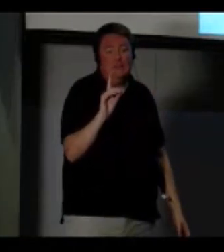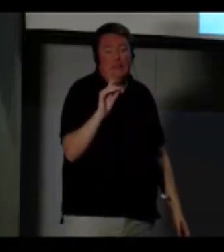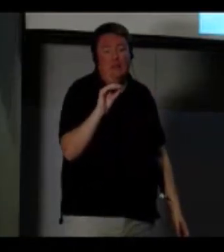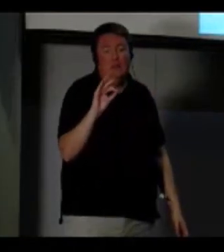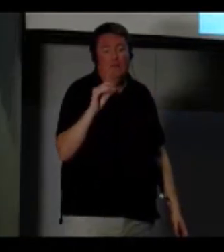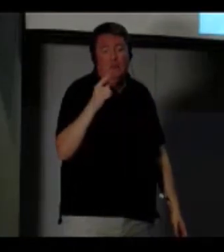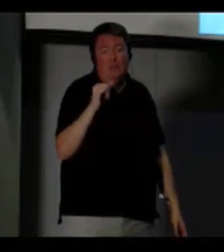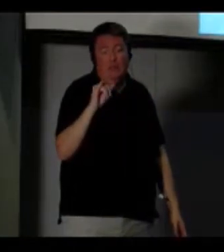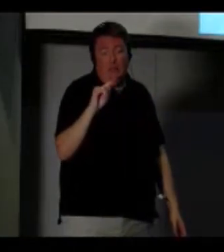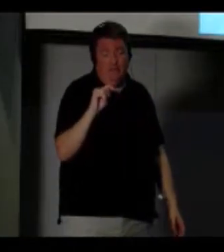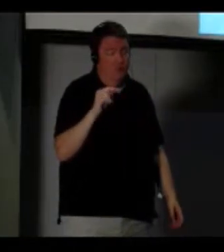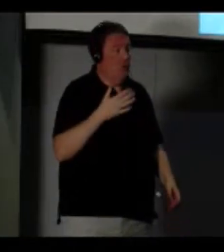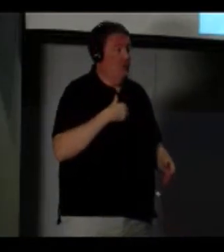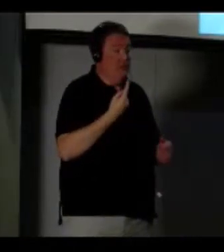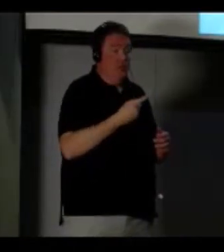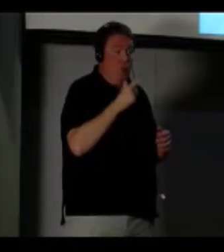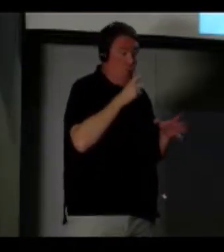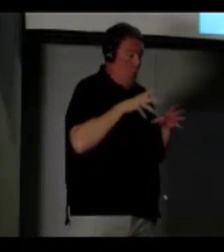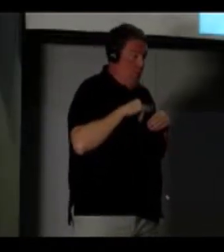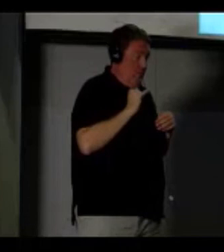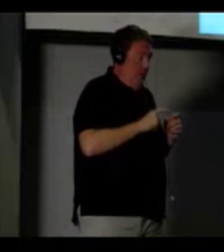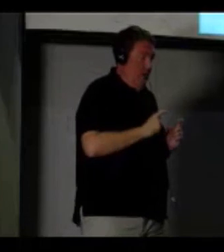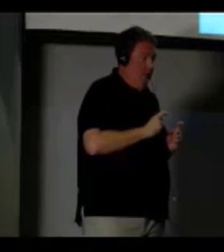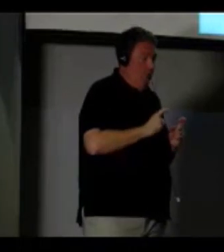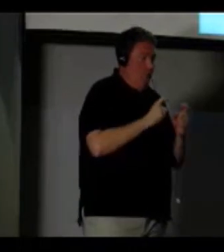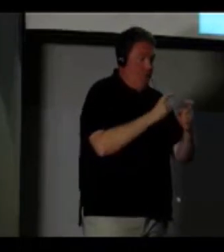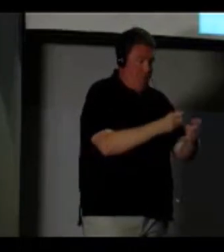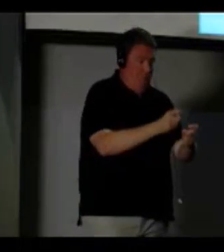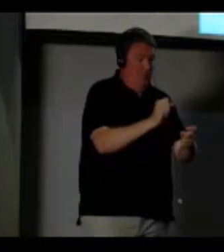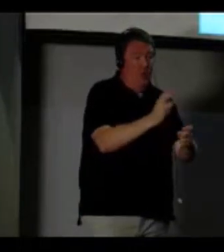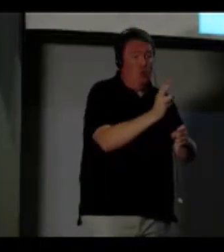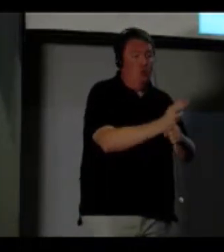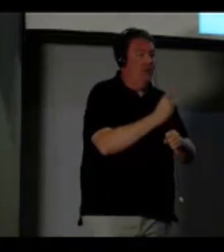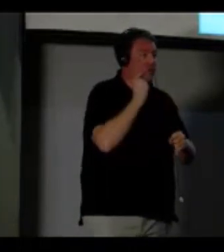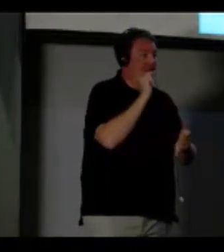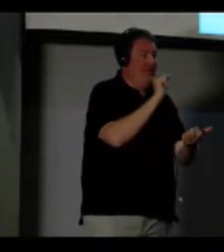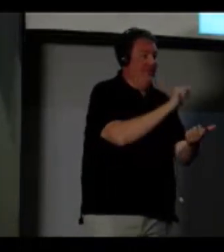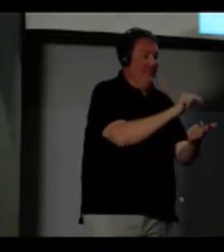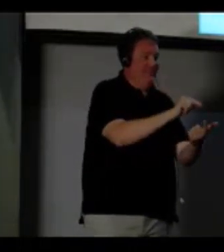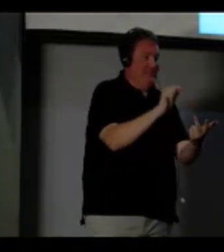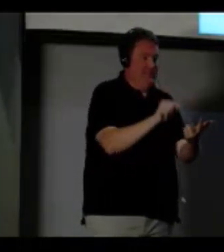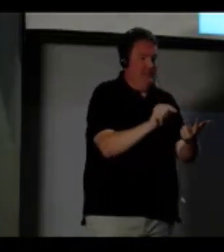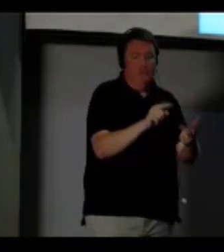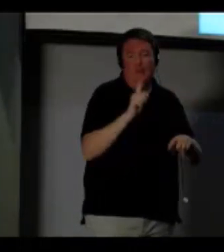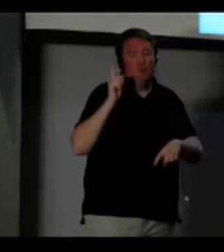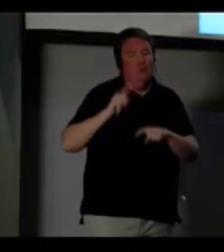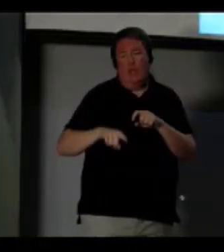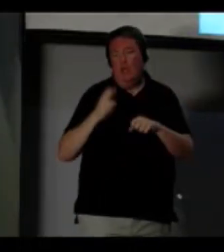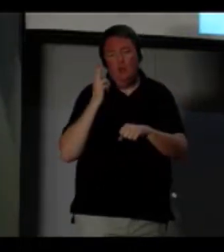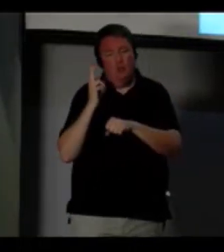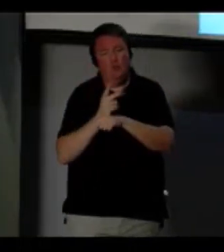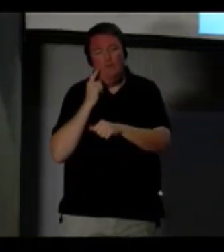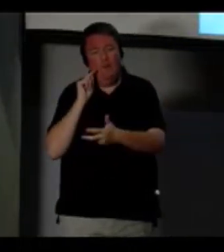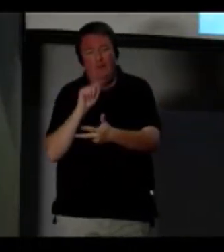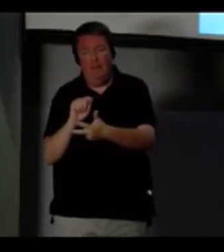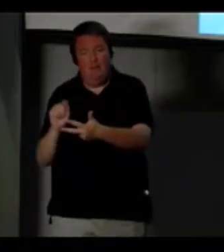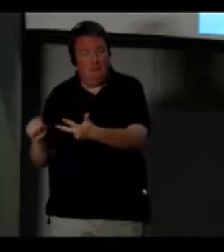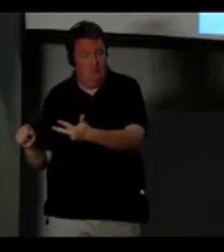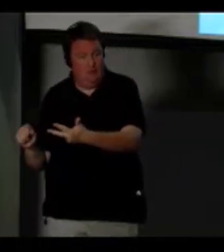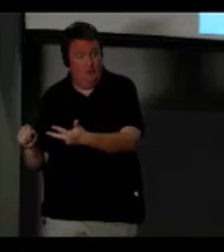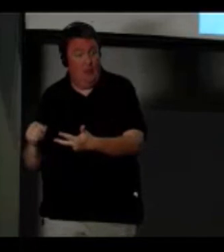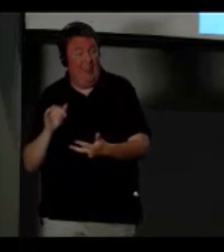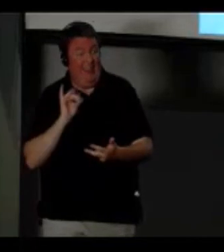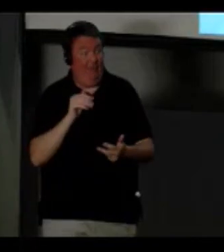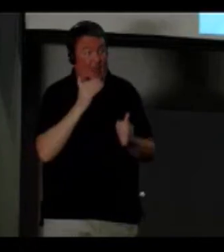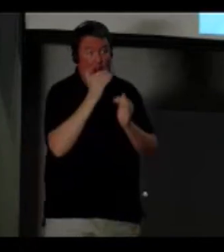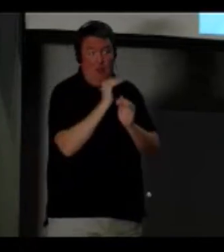said, you can use this for X, Y, and Z, but you can't use it for A, B, and C. And if you have those kinds of restrictions, you may